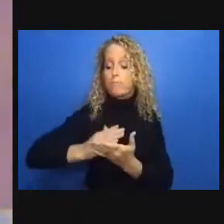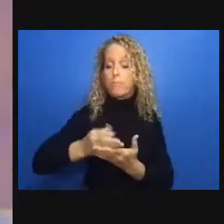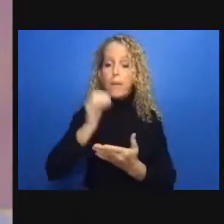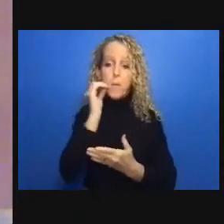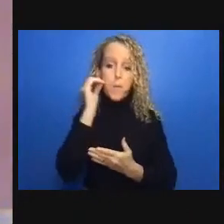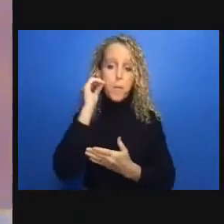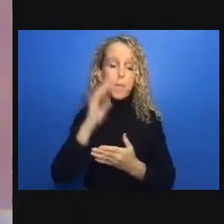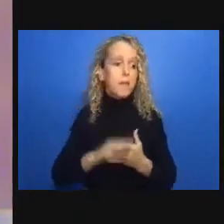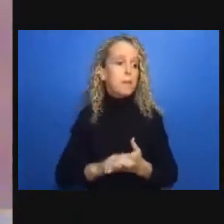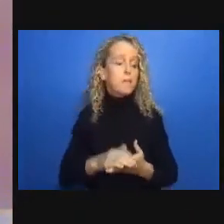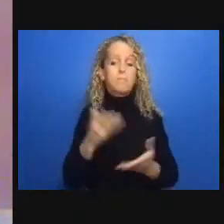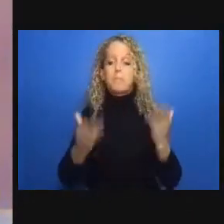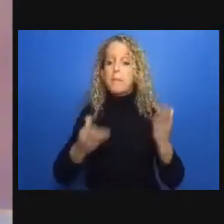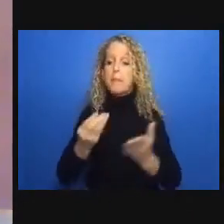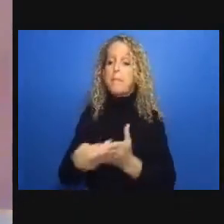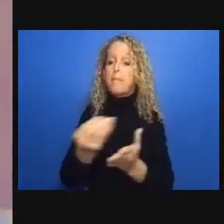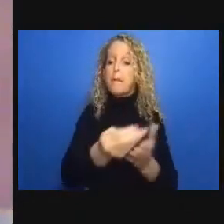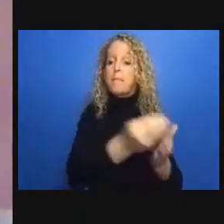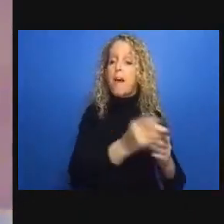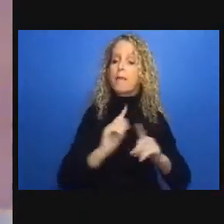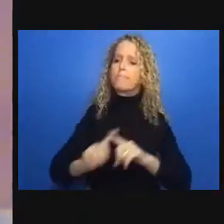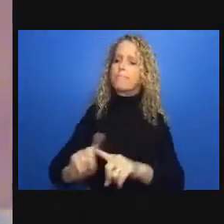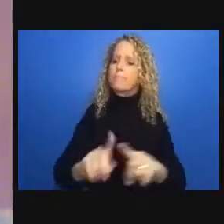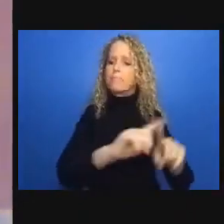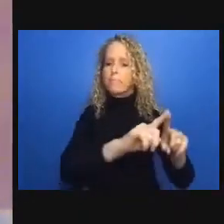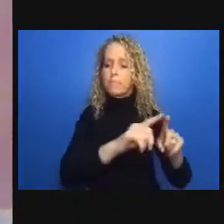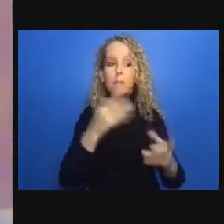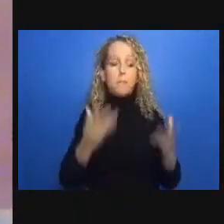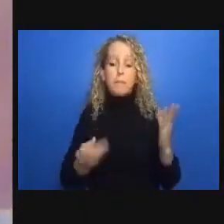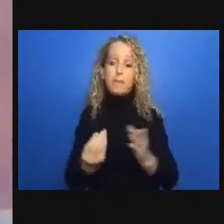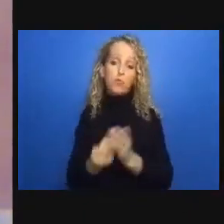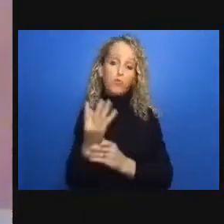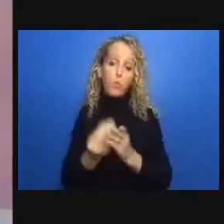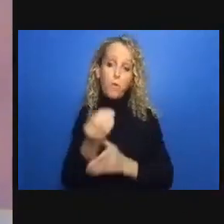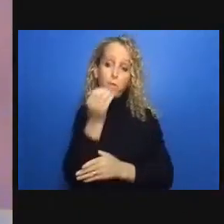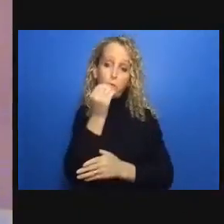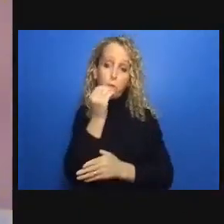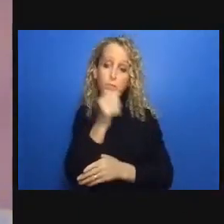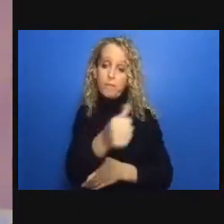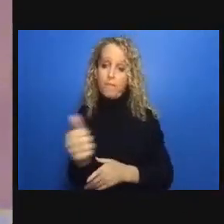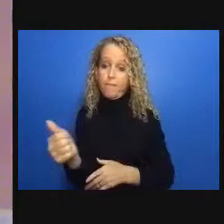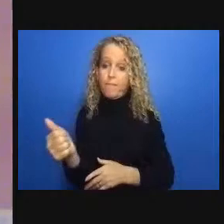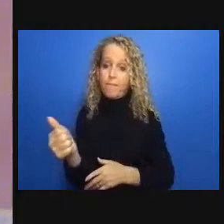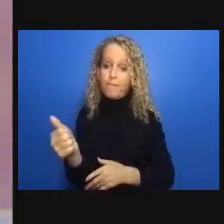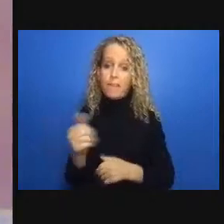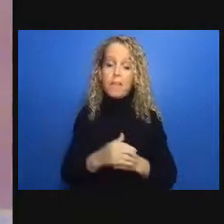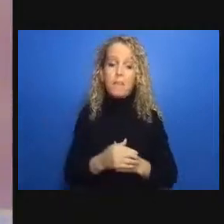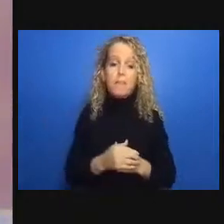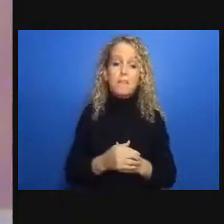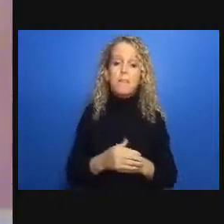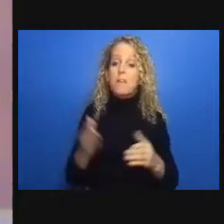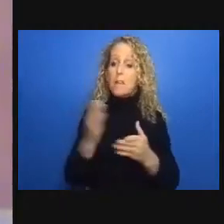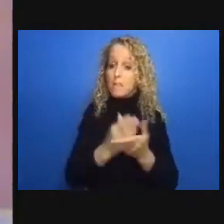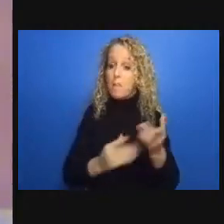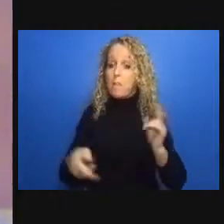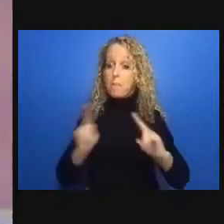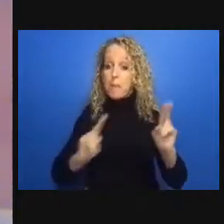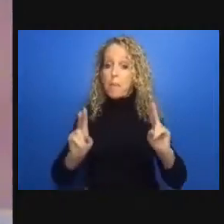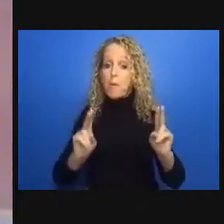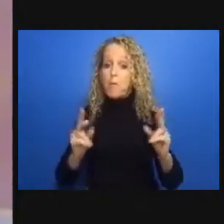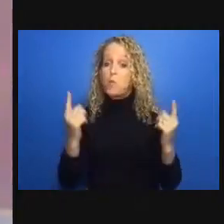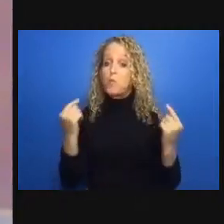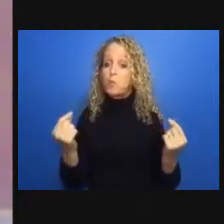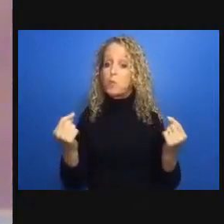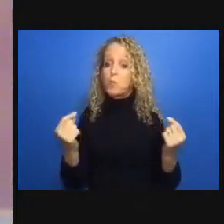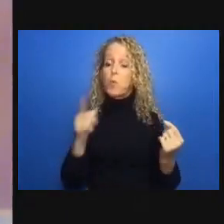purchase and what we are doing to grow some of our own food. As Jolene mentioned, some are buying up supplies and stocking